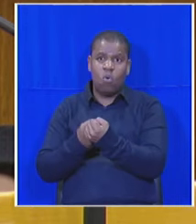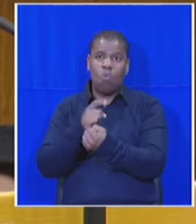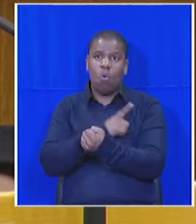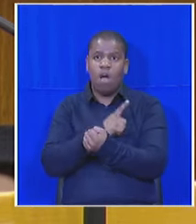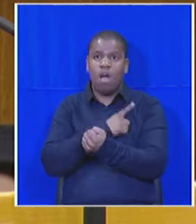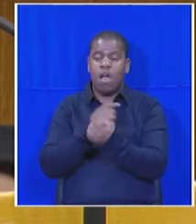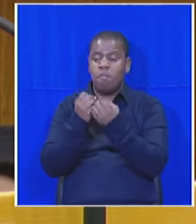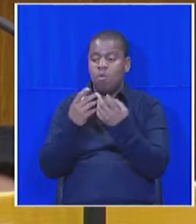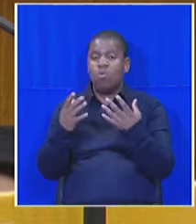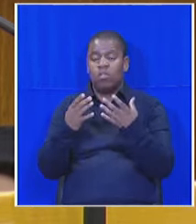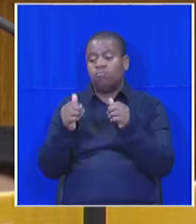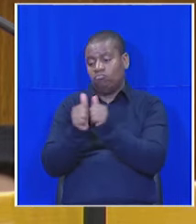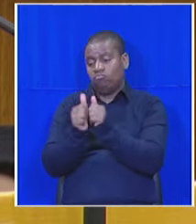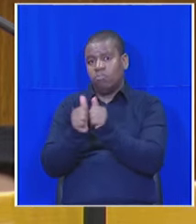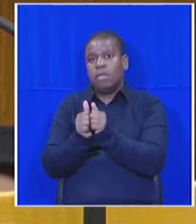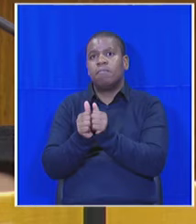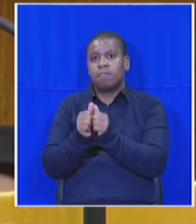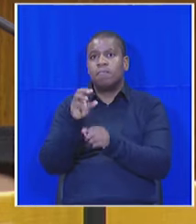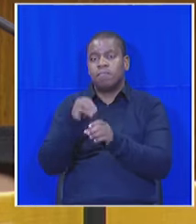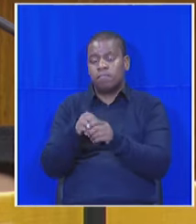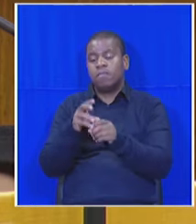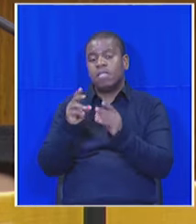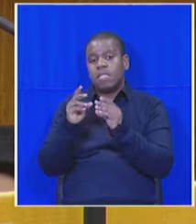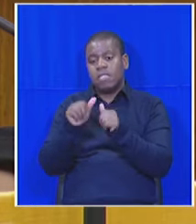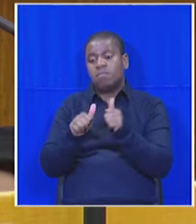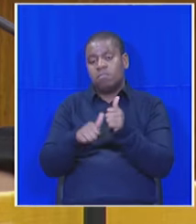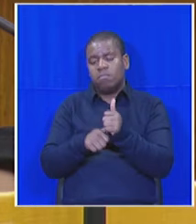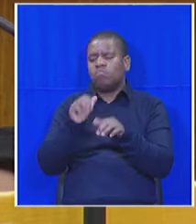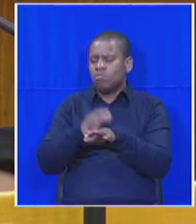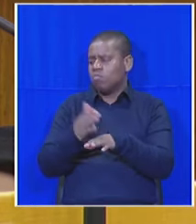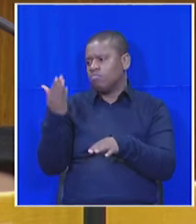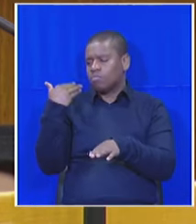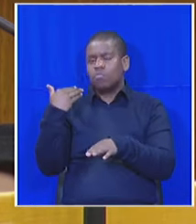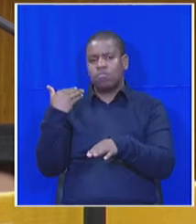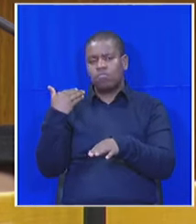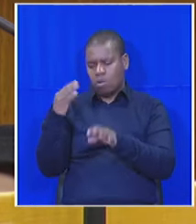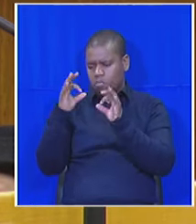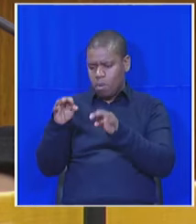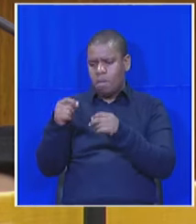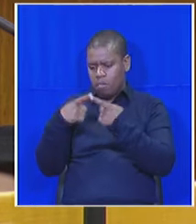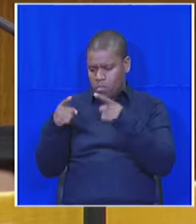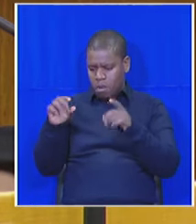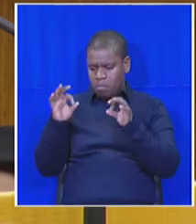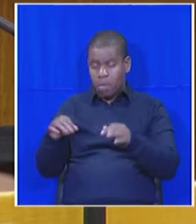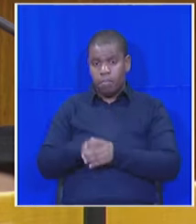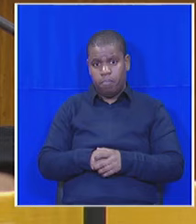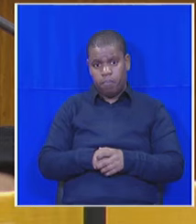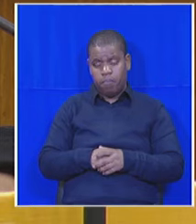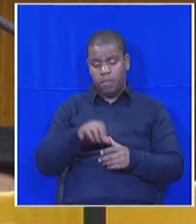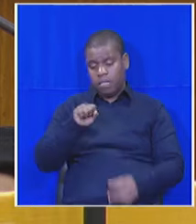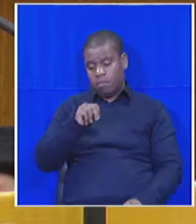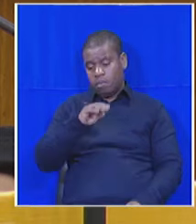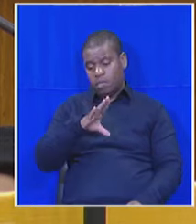of the entities, including the department itself, got clean orders during the past financial year. We congratulate the SABC on the